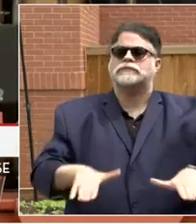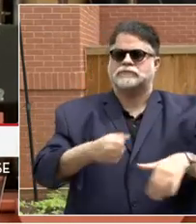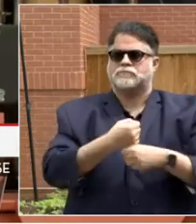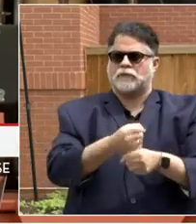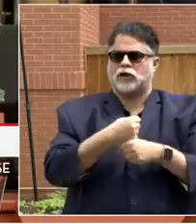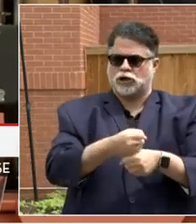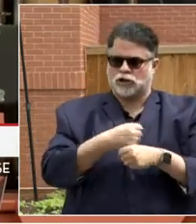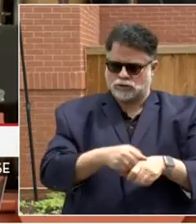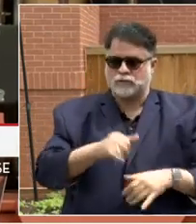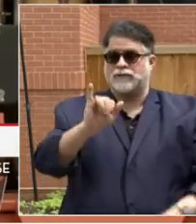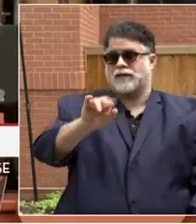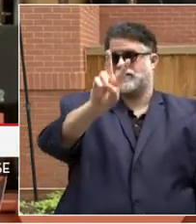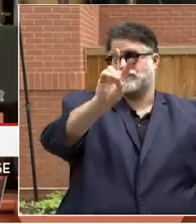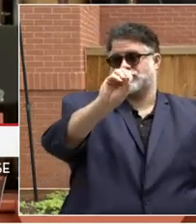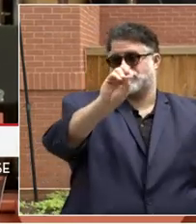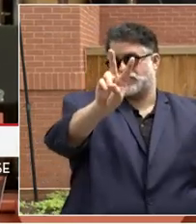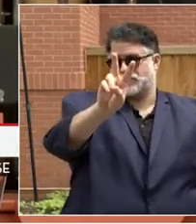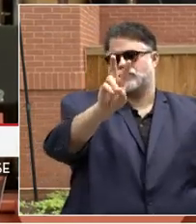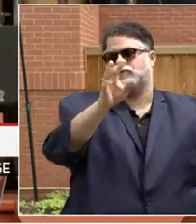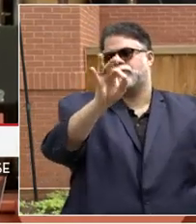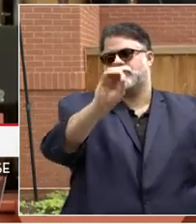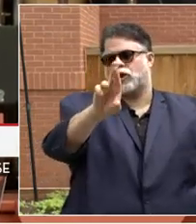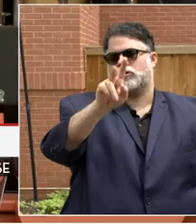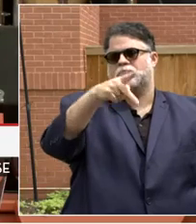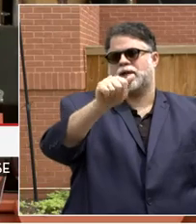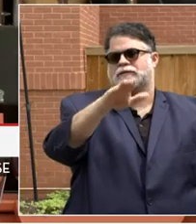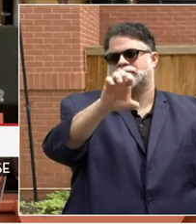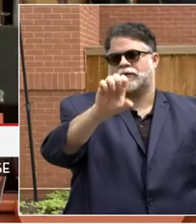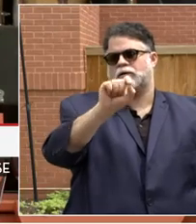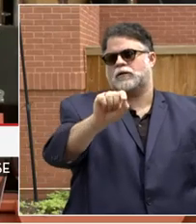202forpeace.dc.gov so you can see how you can get involved.